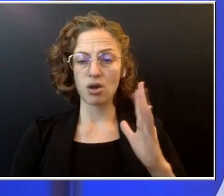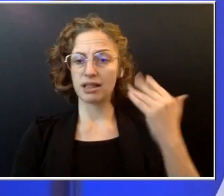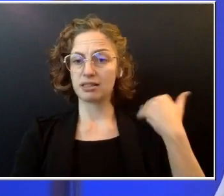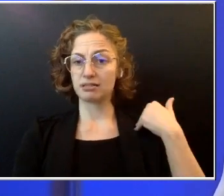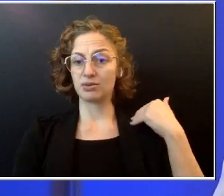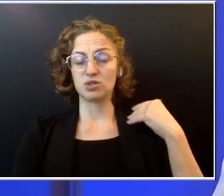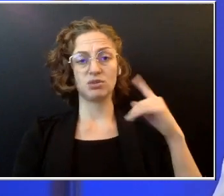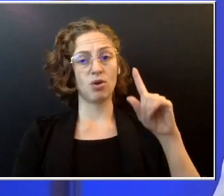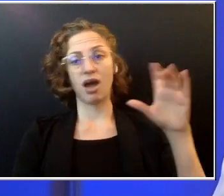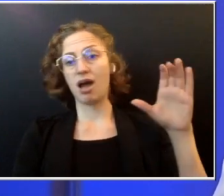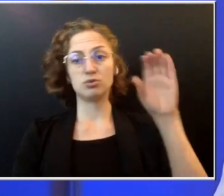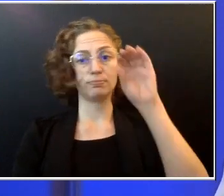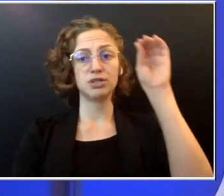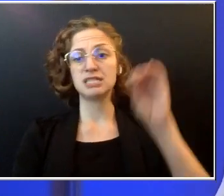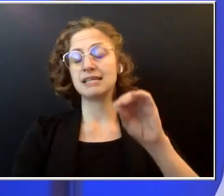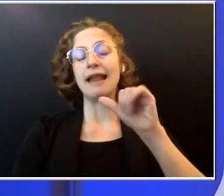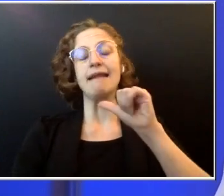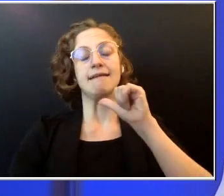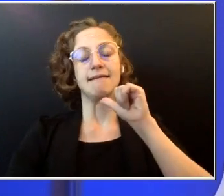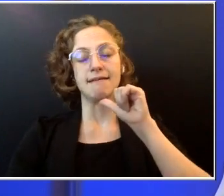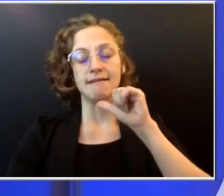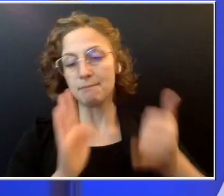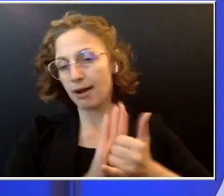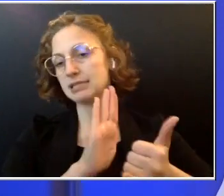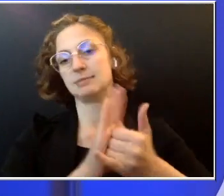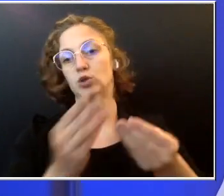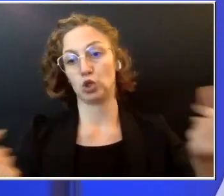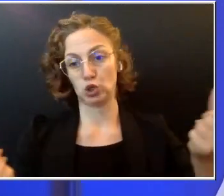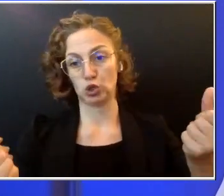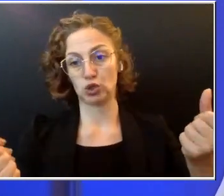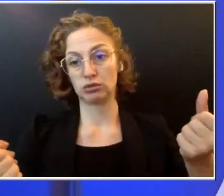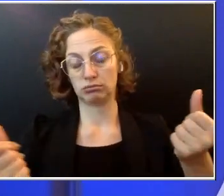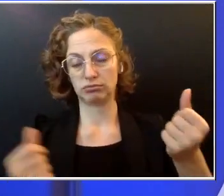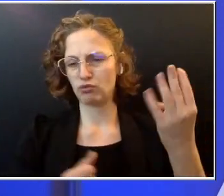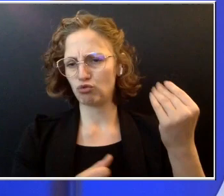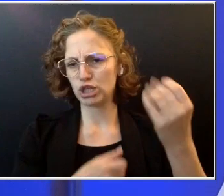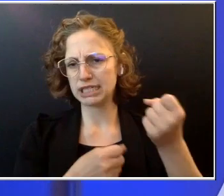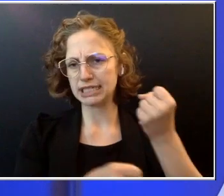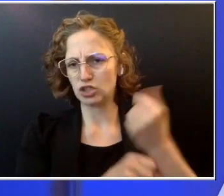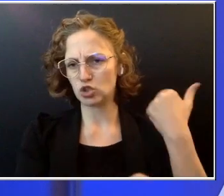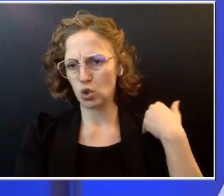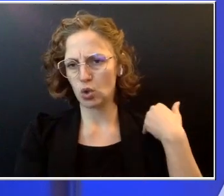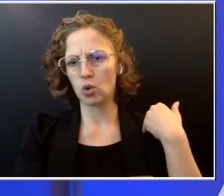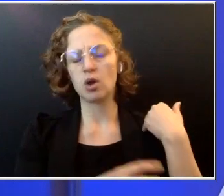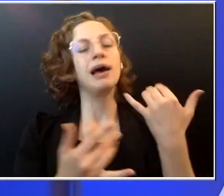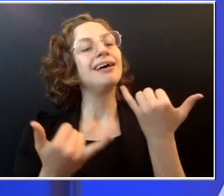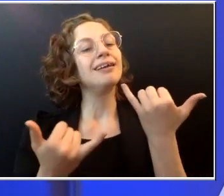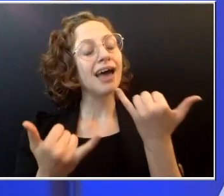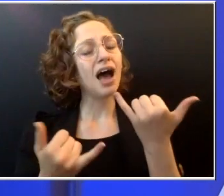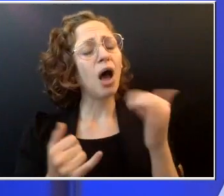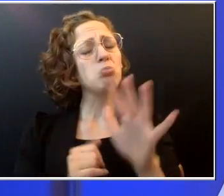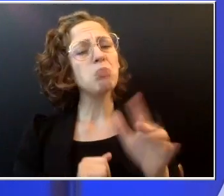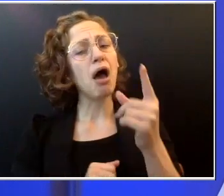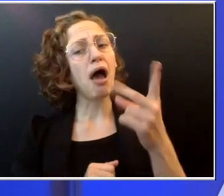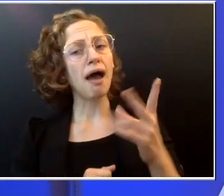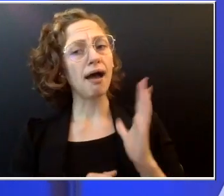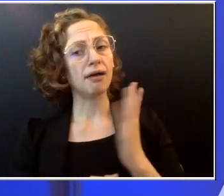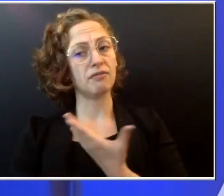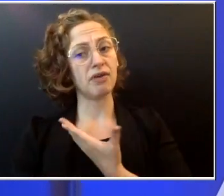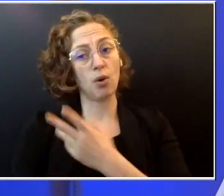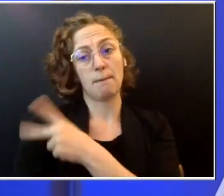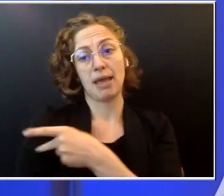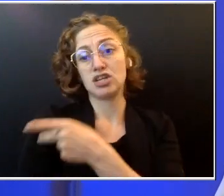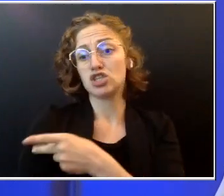ago. And now we think better than half of our patients, even when it spreads and is as rough as Tim's situation was, can be